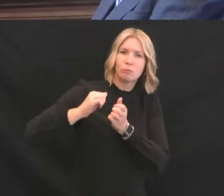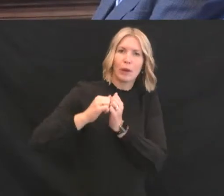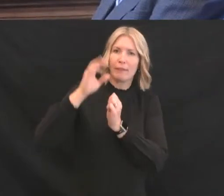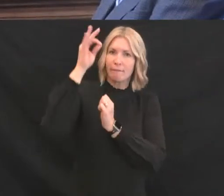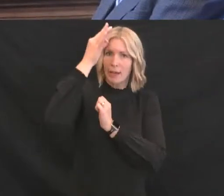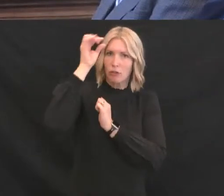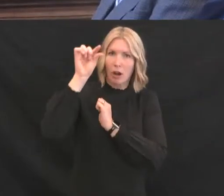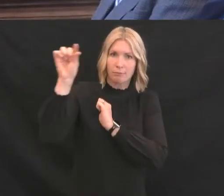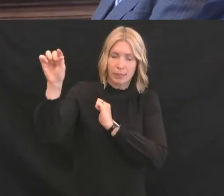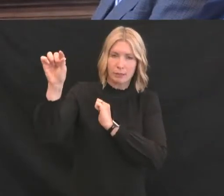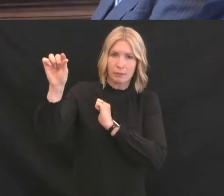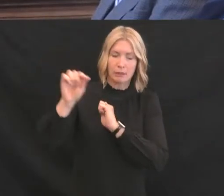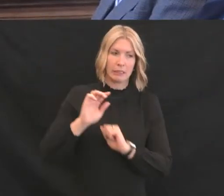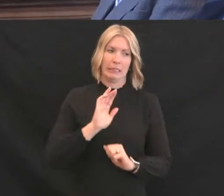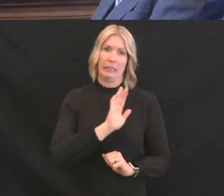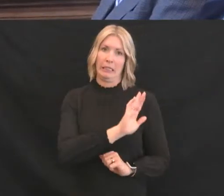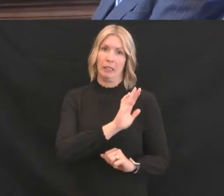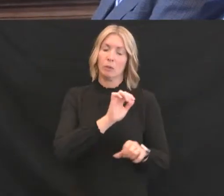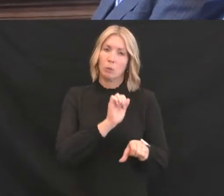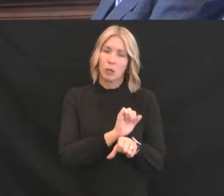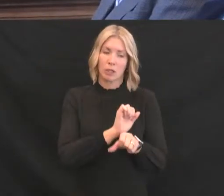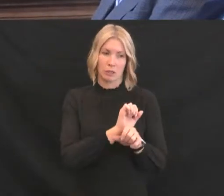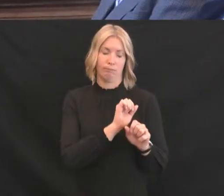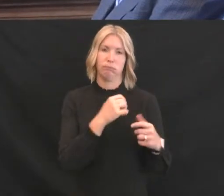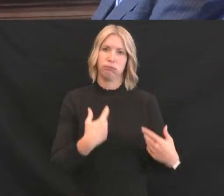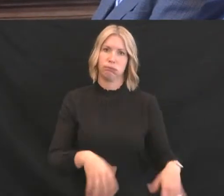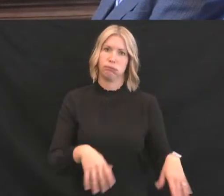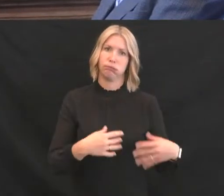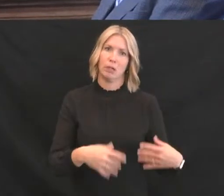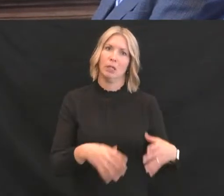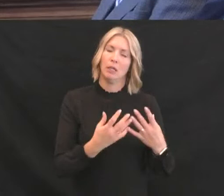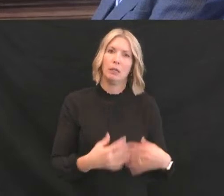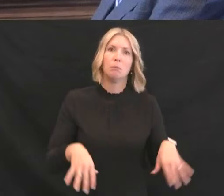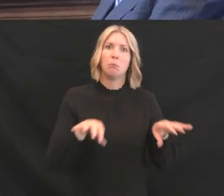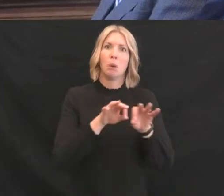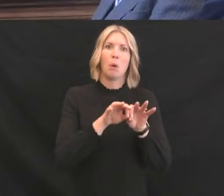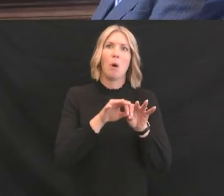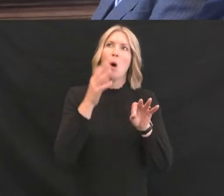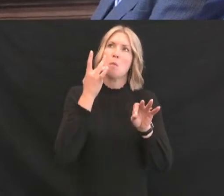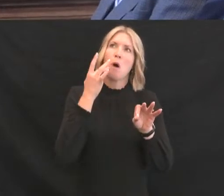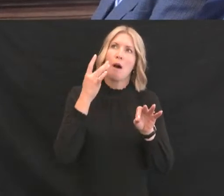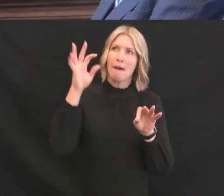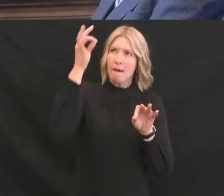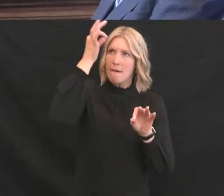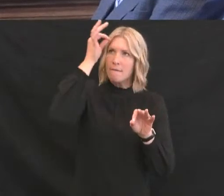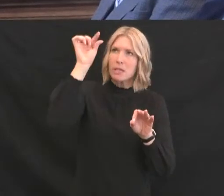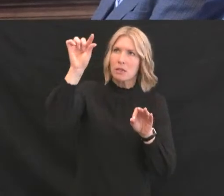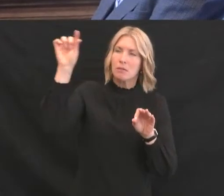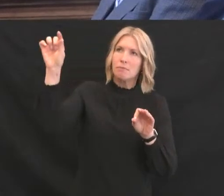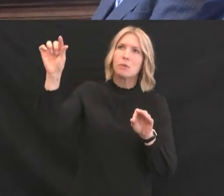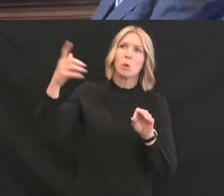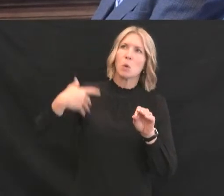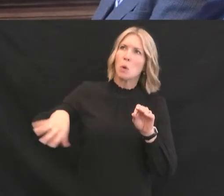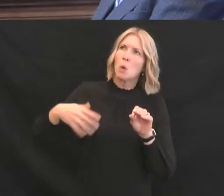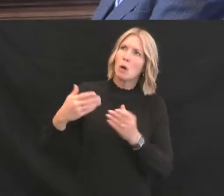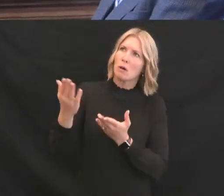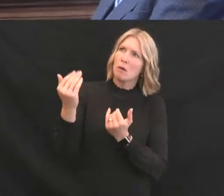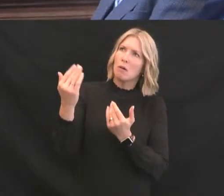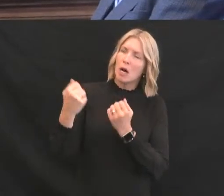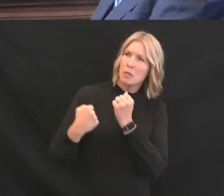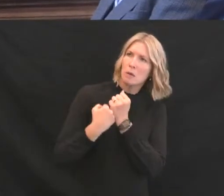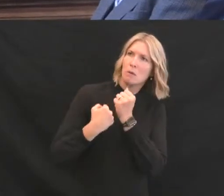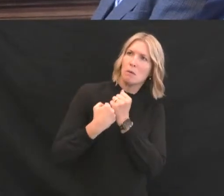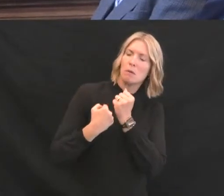Mr. Short's work was instrumental in securing the federal government's support for fish harvesters and plant workers during the